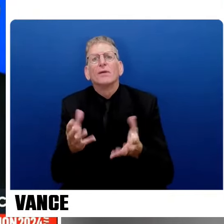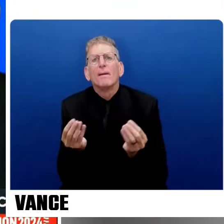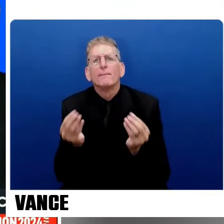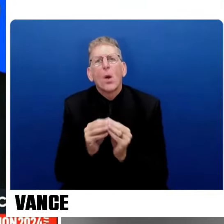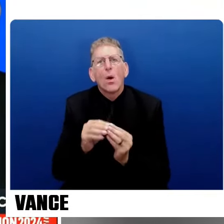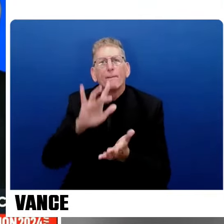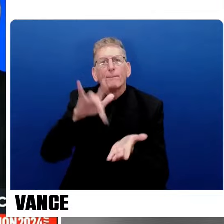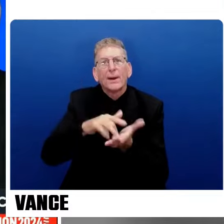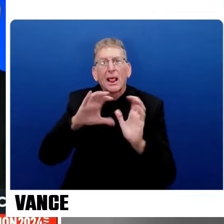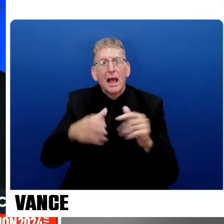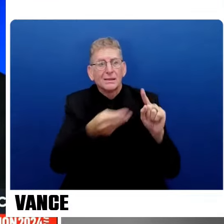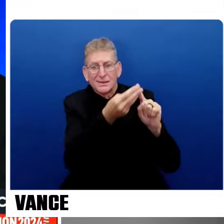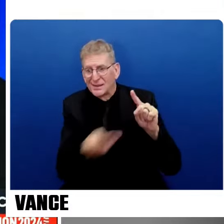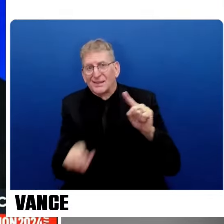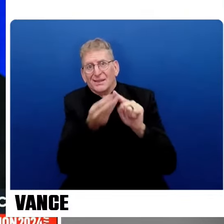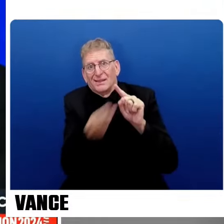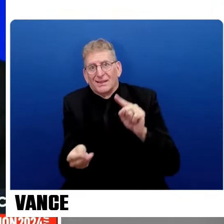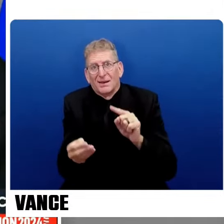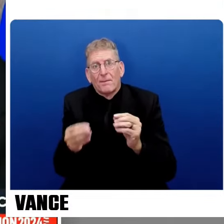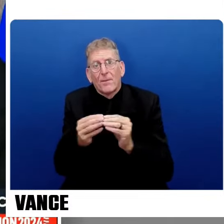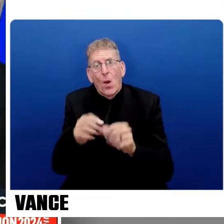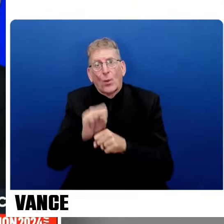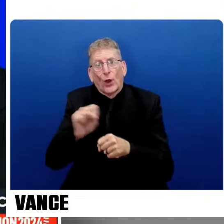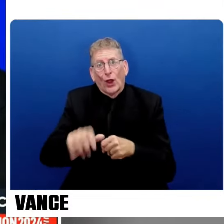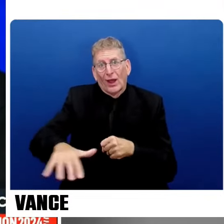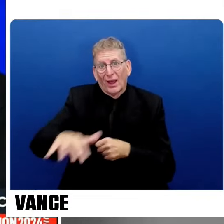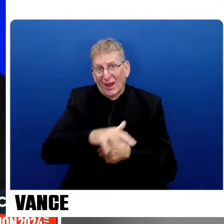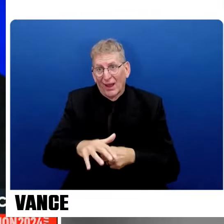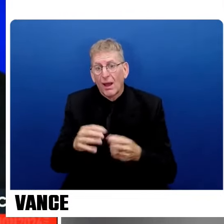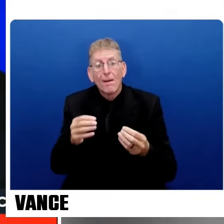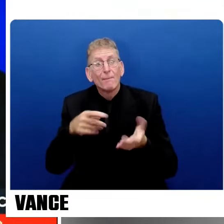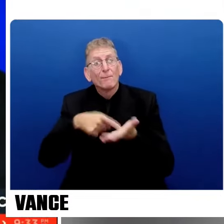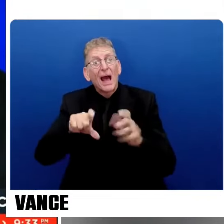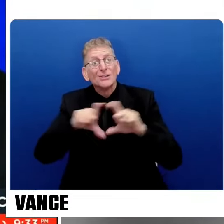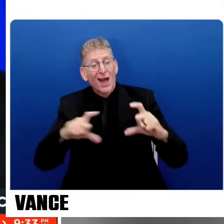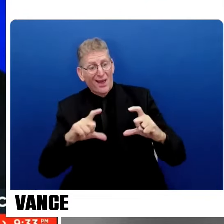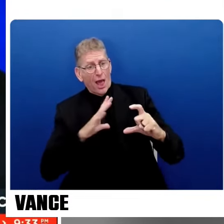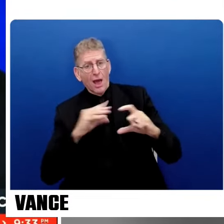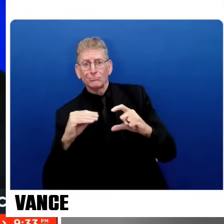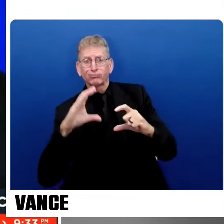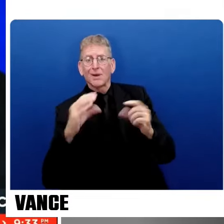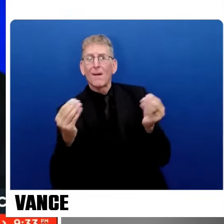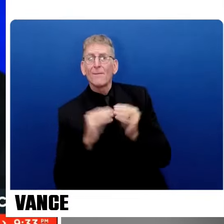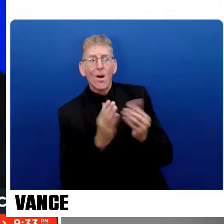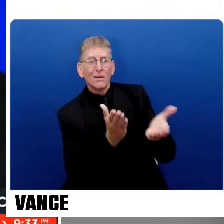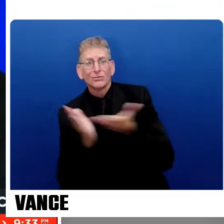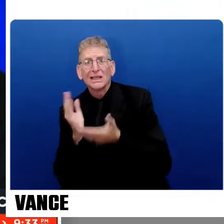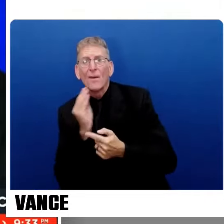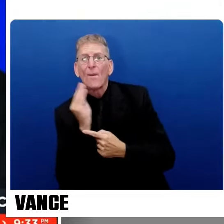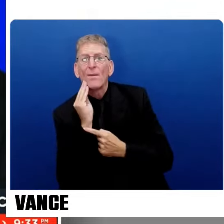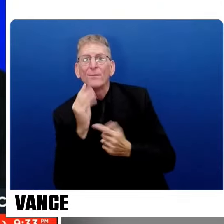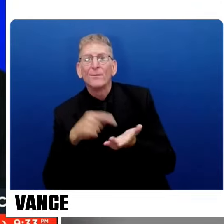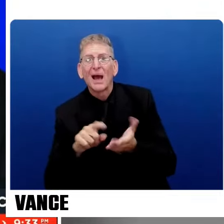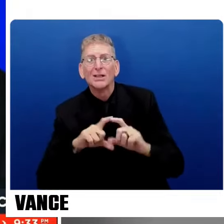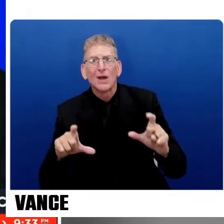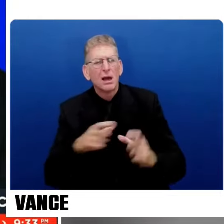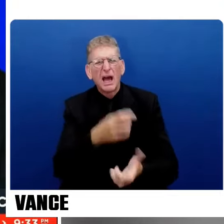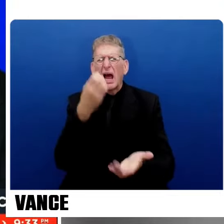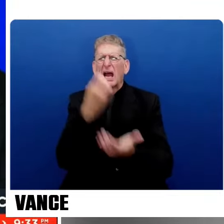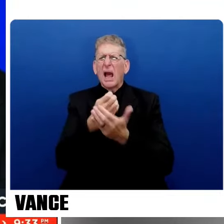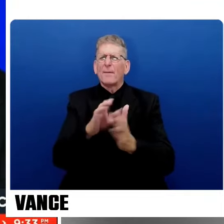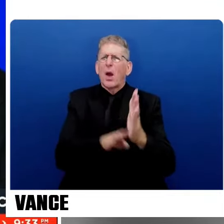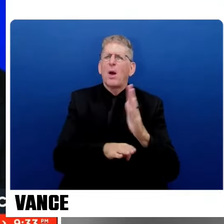was passed in 2017, and you saw an American economic boom unlike we've seen in a generation in this country. That is a record that I'm